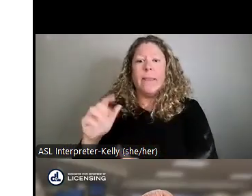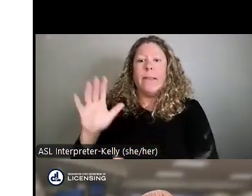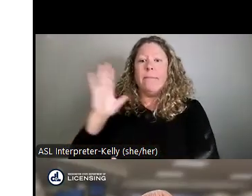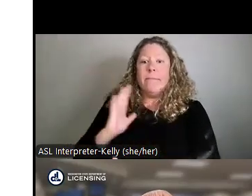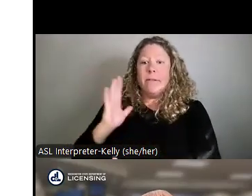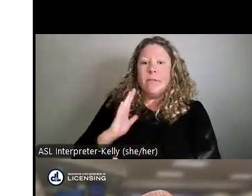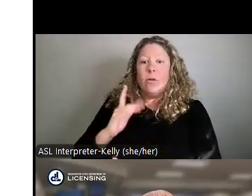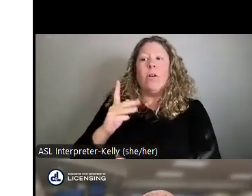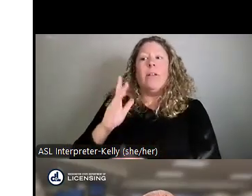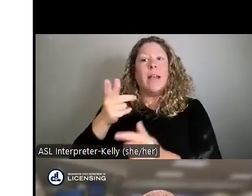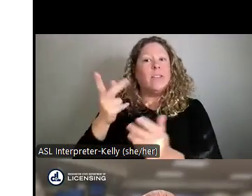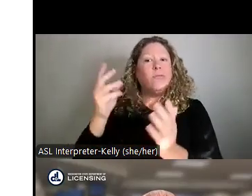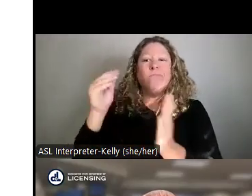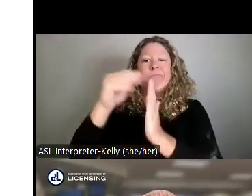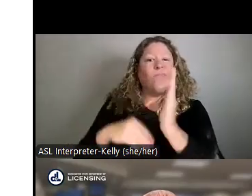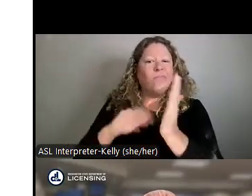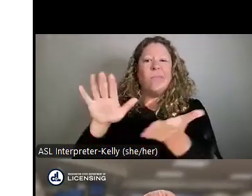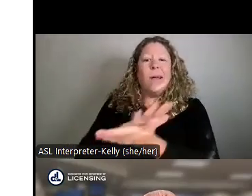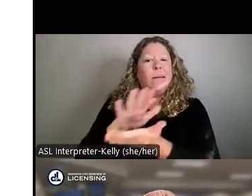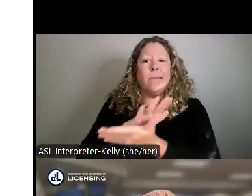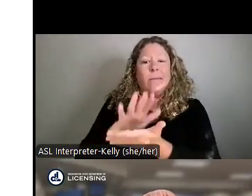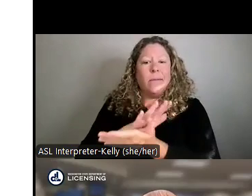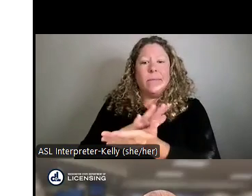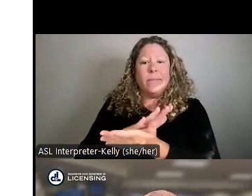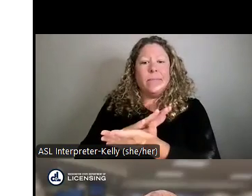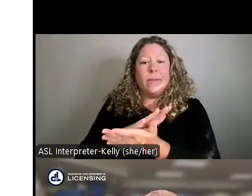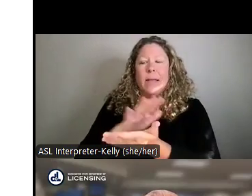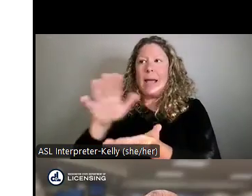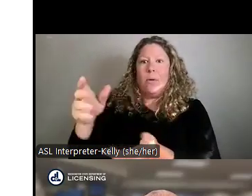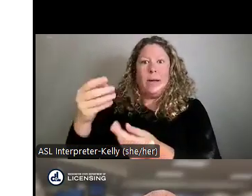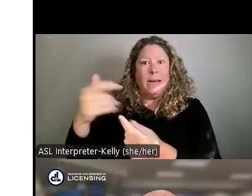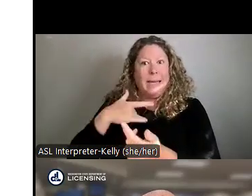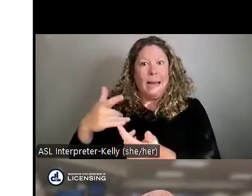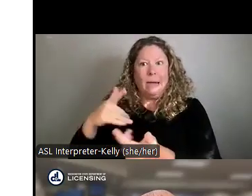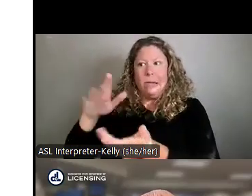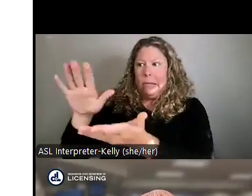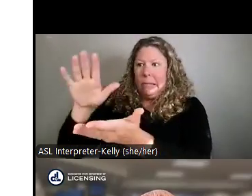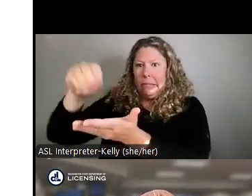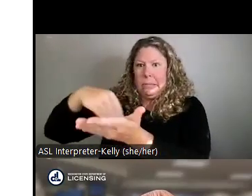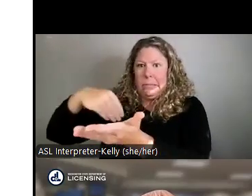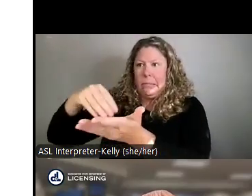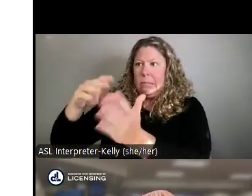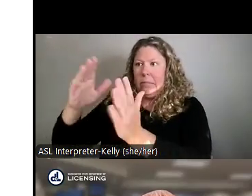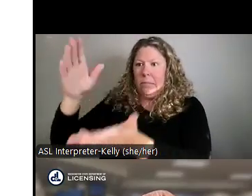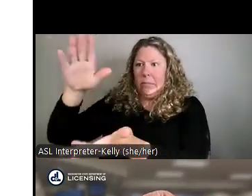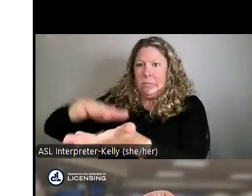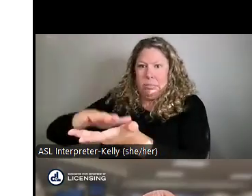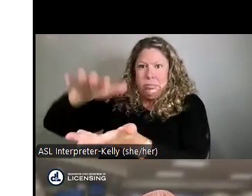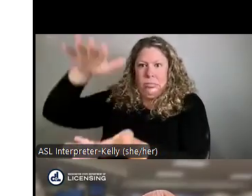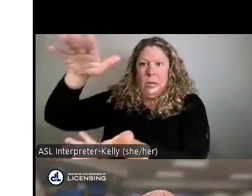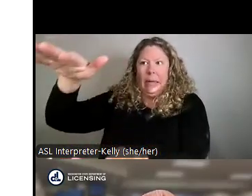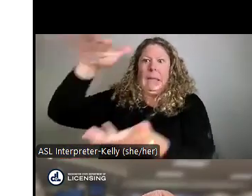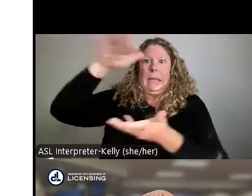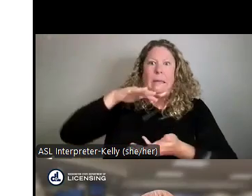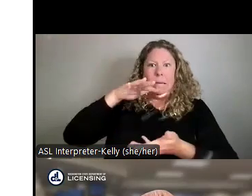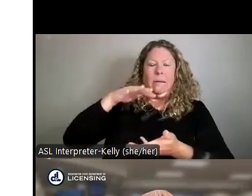paper process and would often drop off stacks of applications and payments to go with them.